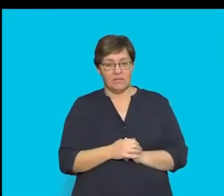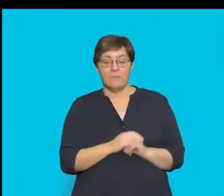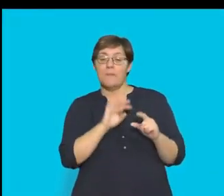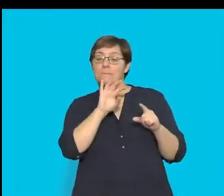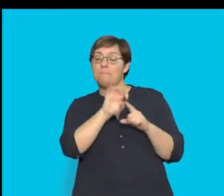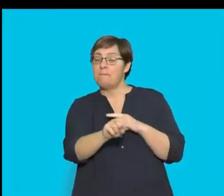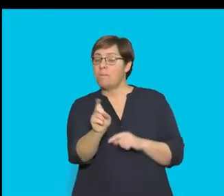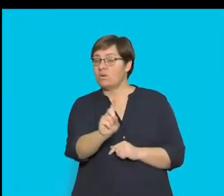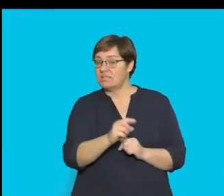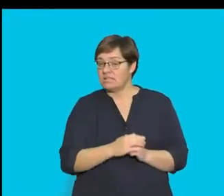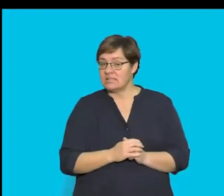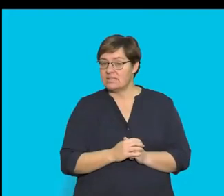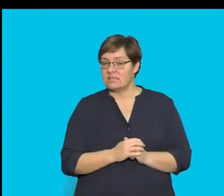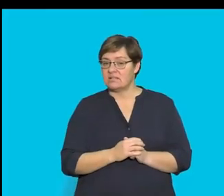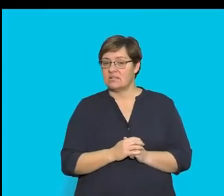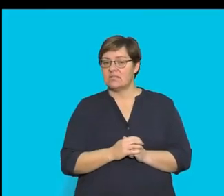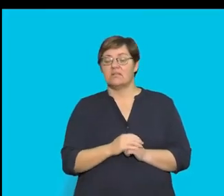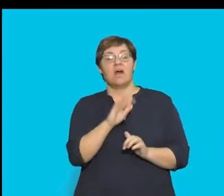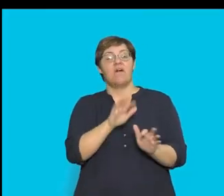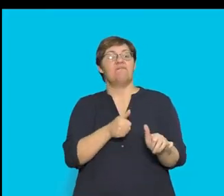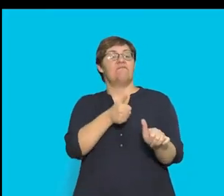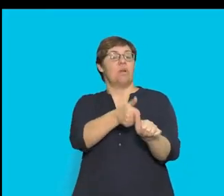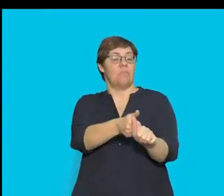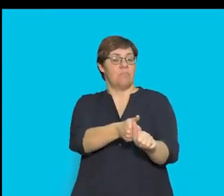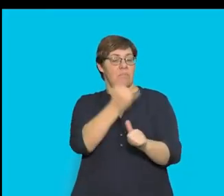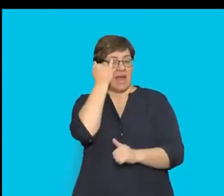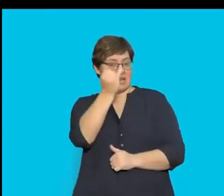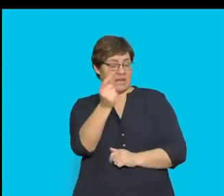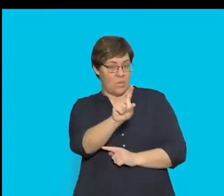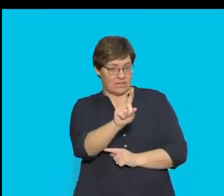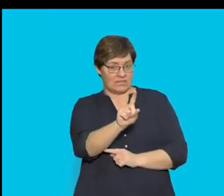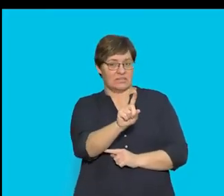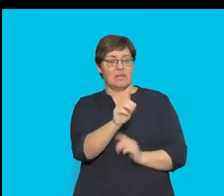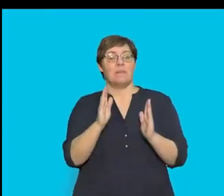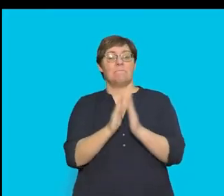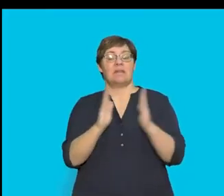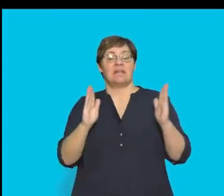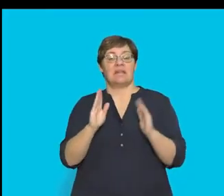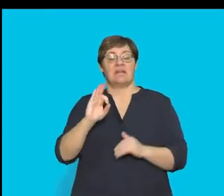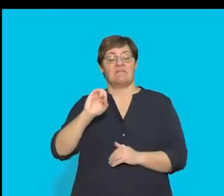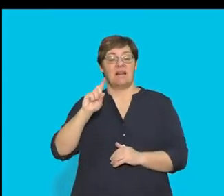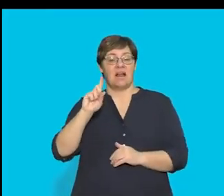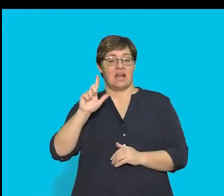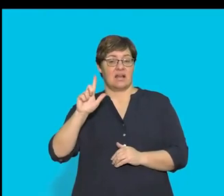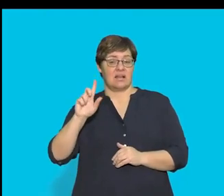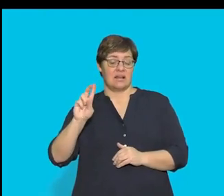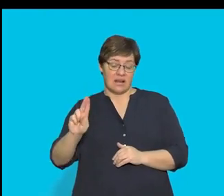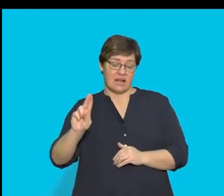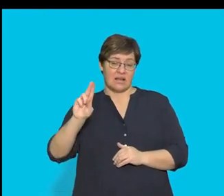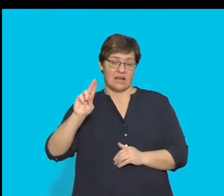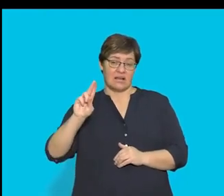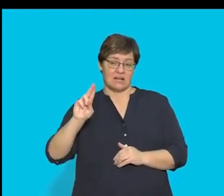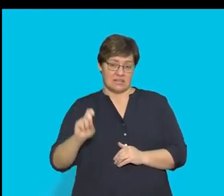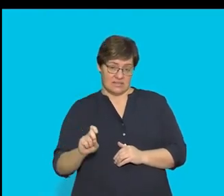a follow-up idea of magnetic field, and that's magnetic flux. Magnetic field